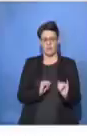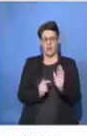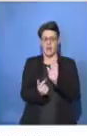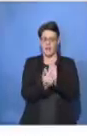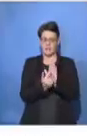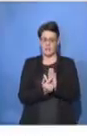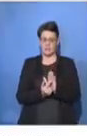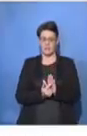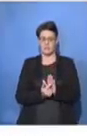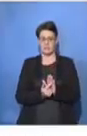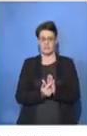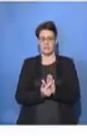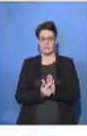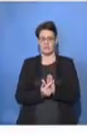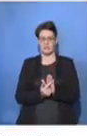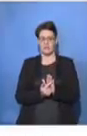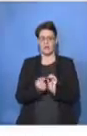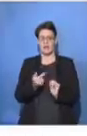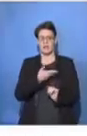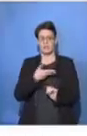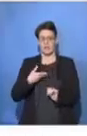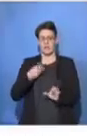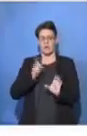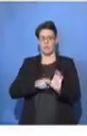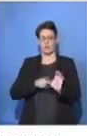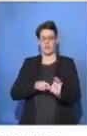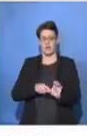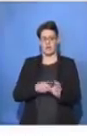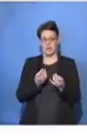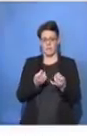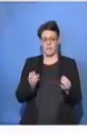legislated gender quotas.